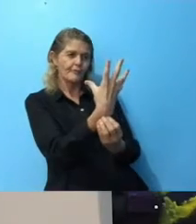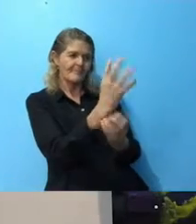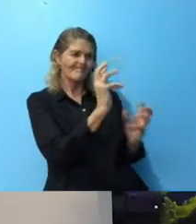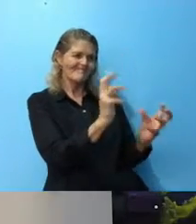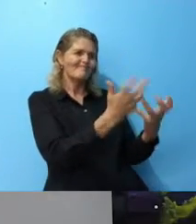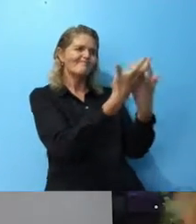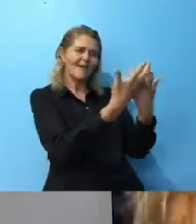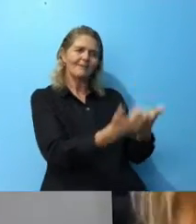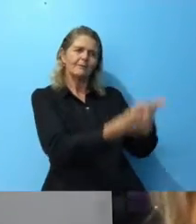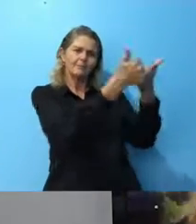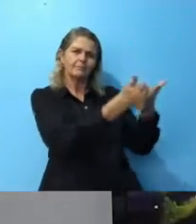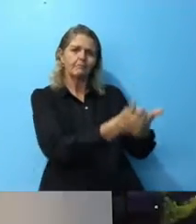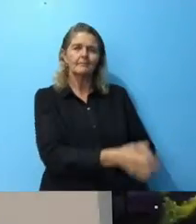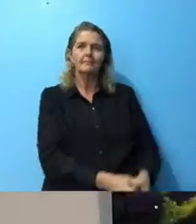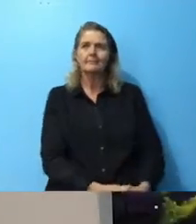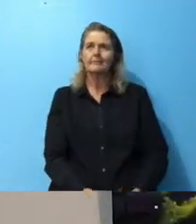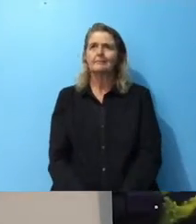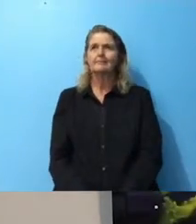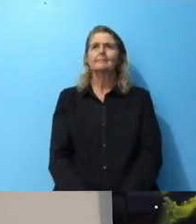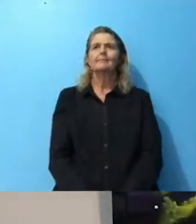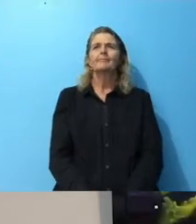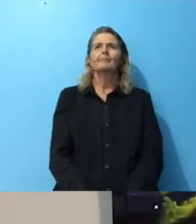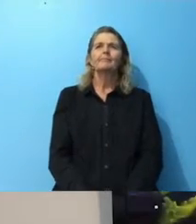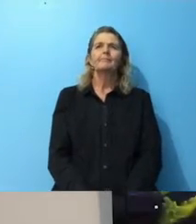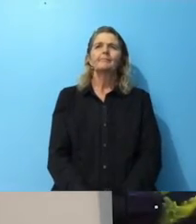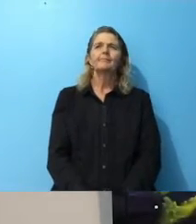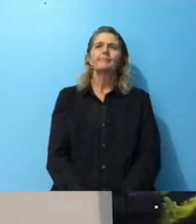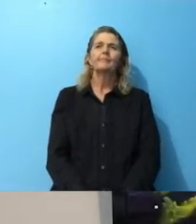my last dot.